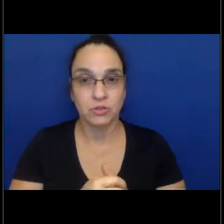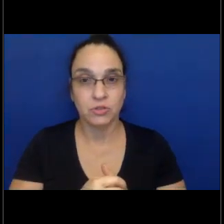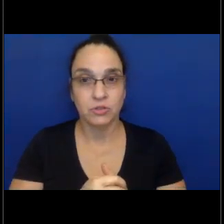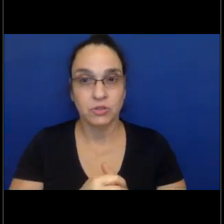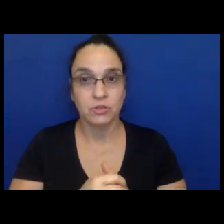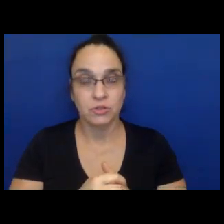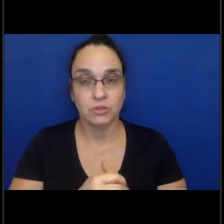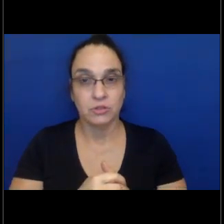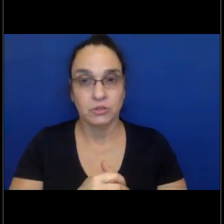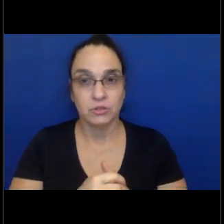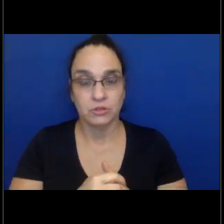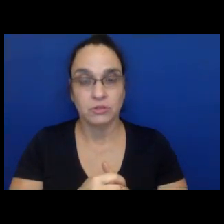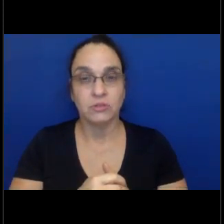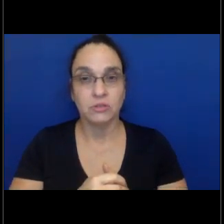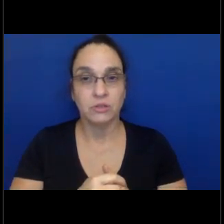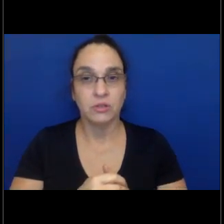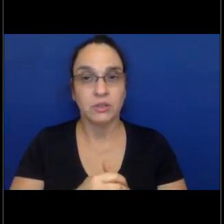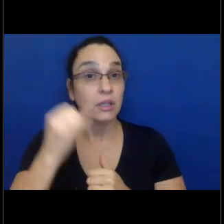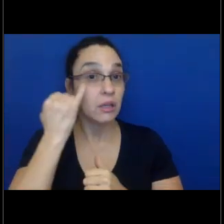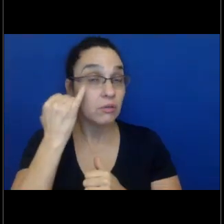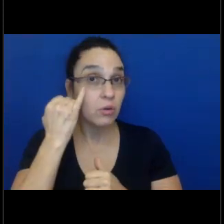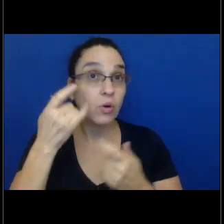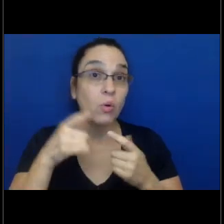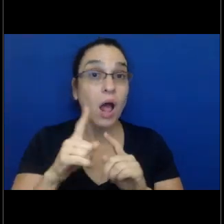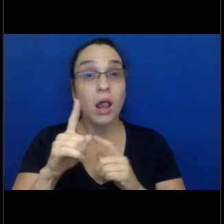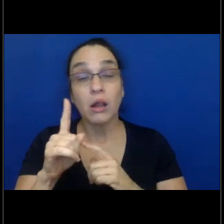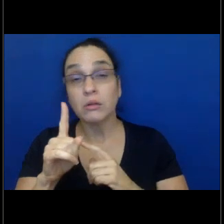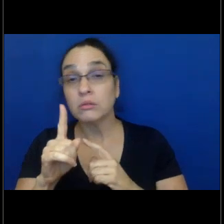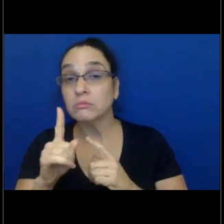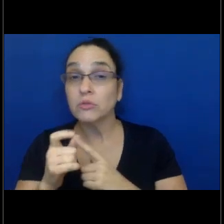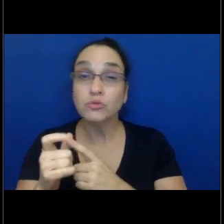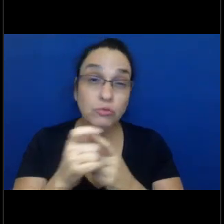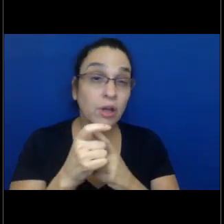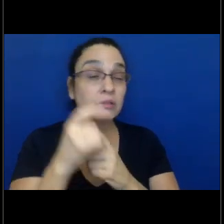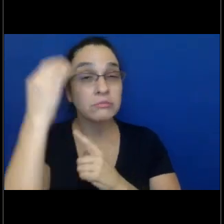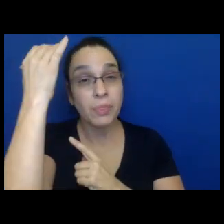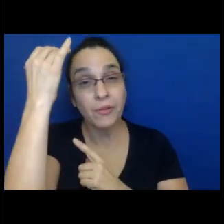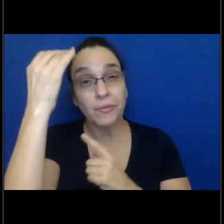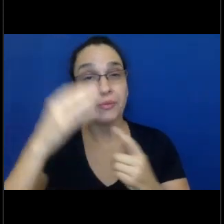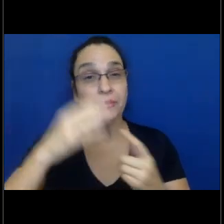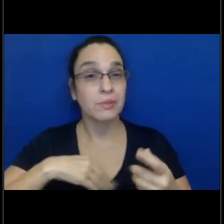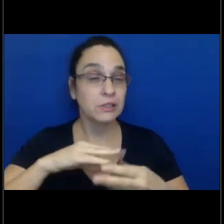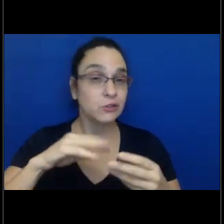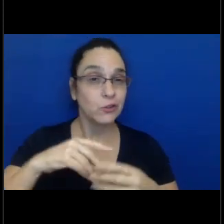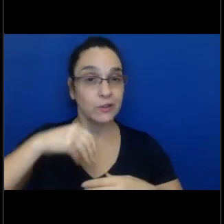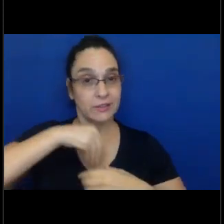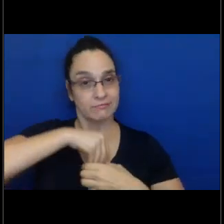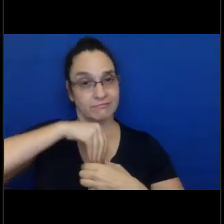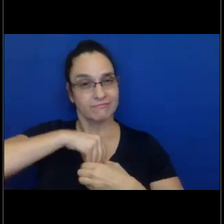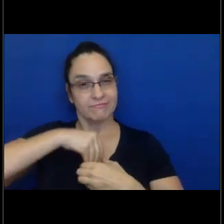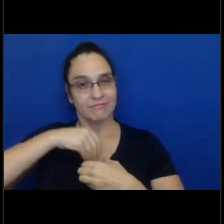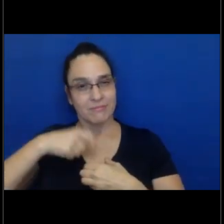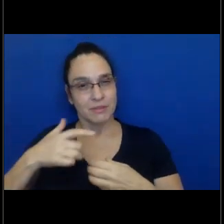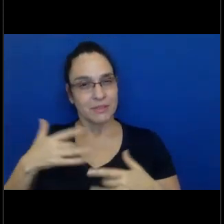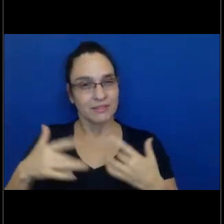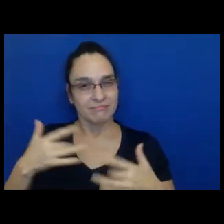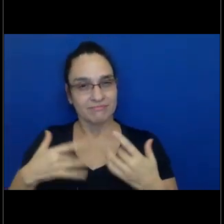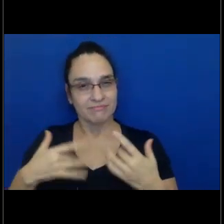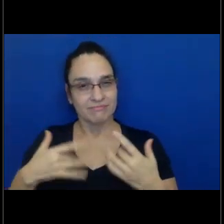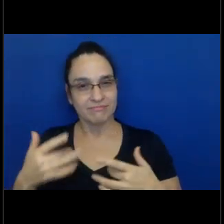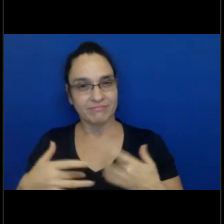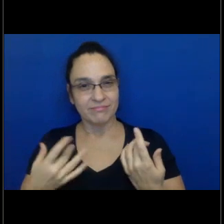when I was going for a run and so on. So you have to get yourself excited about the story you're telling, and then you can gradually